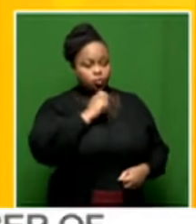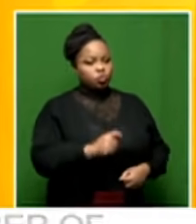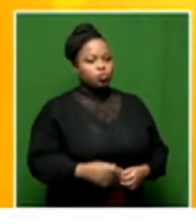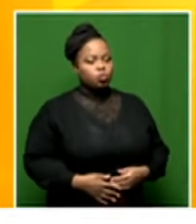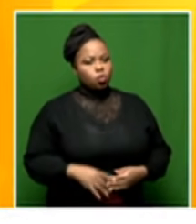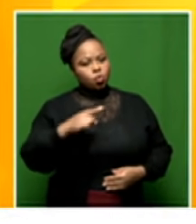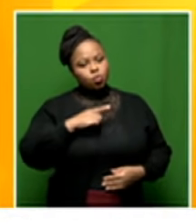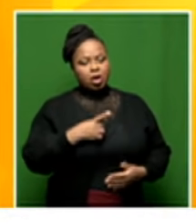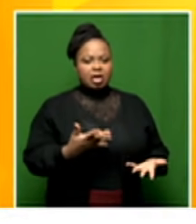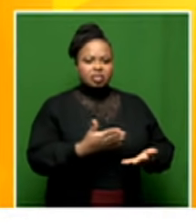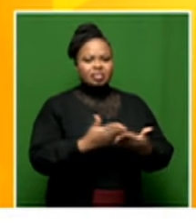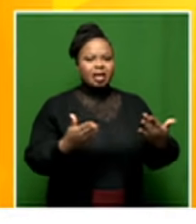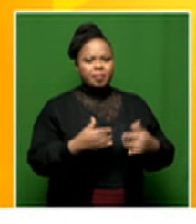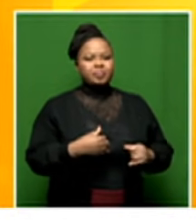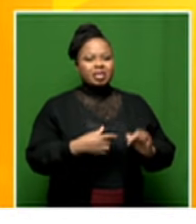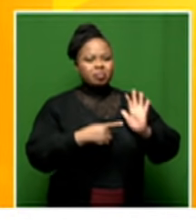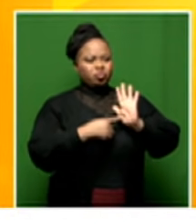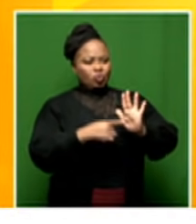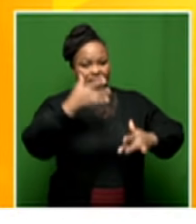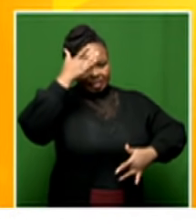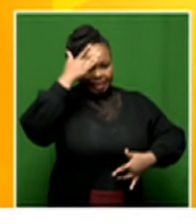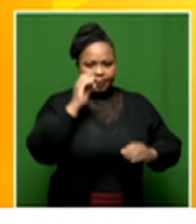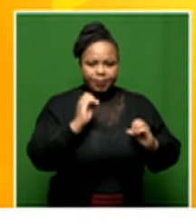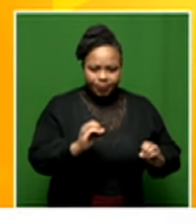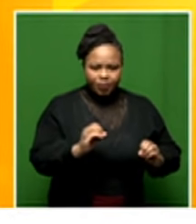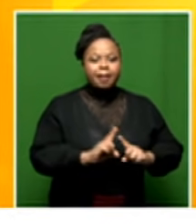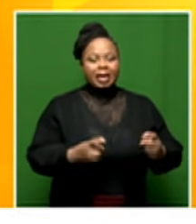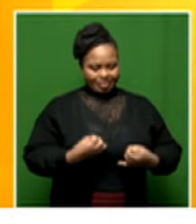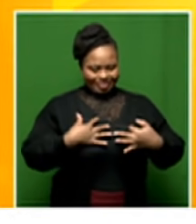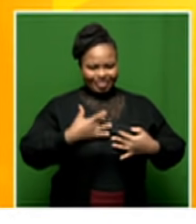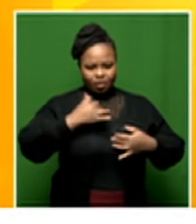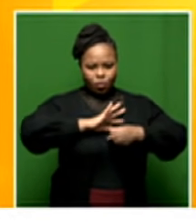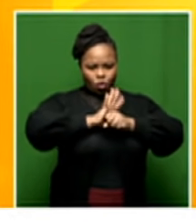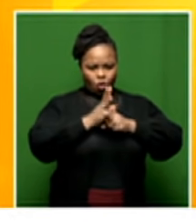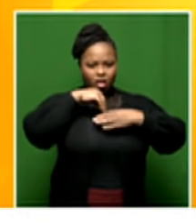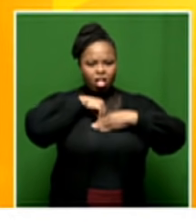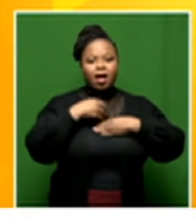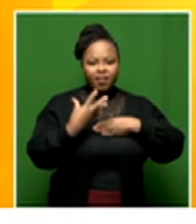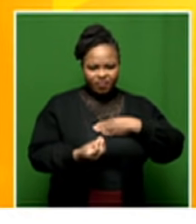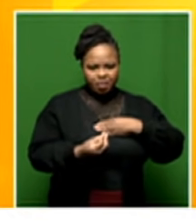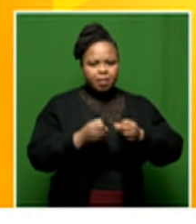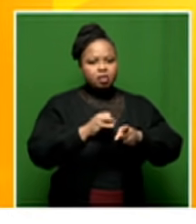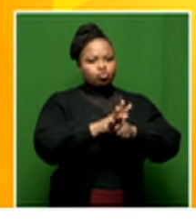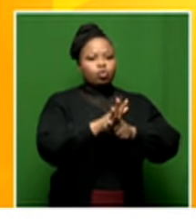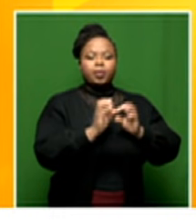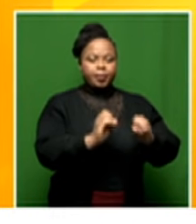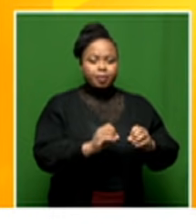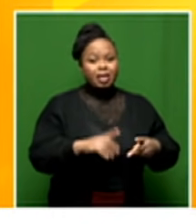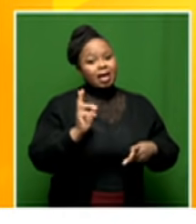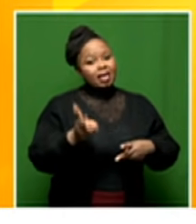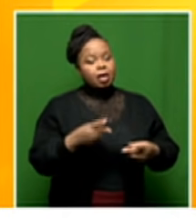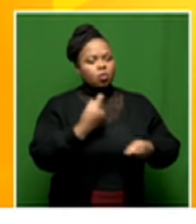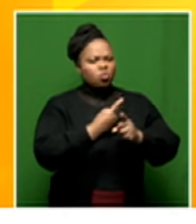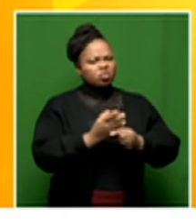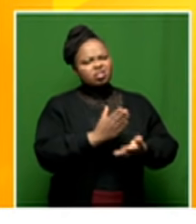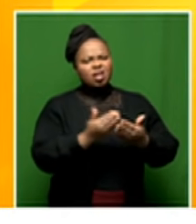there could be asymptomatic spread as well, I think, which is a major contributor, one of the major contributors, but also individuals who may well